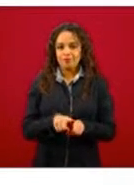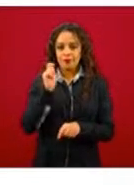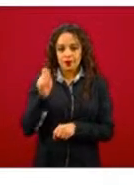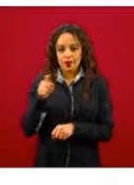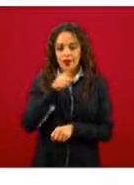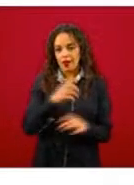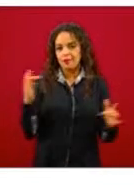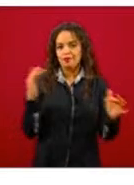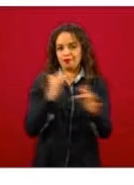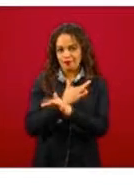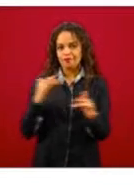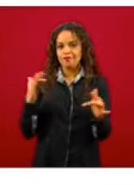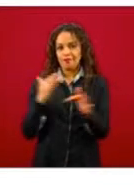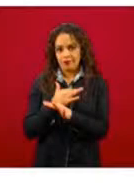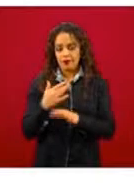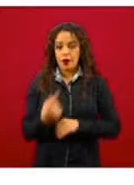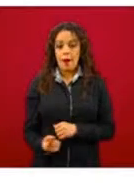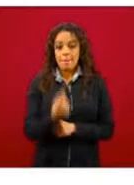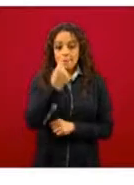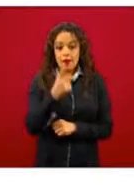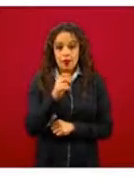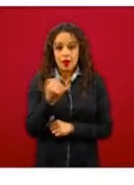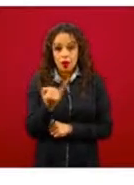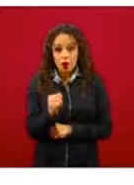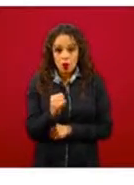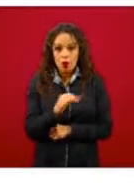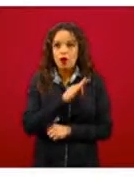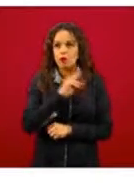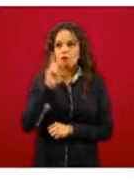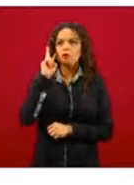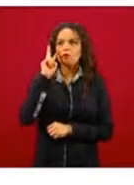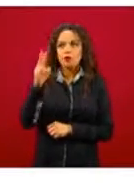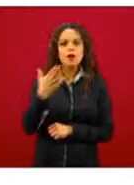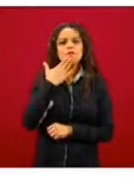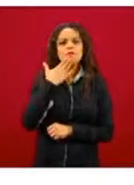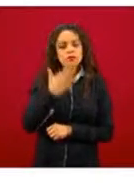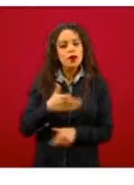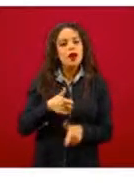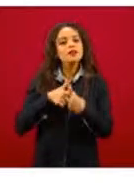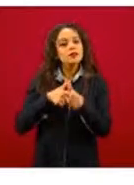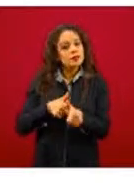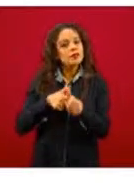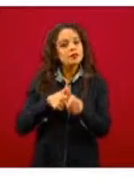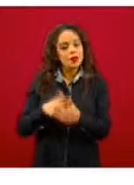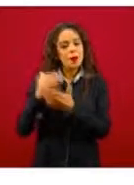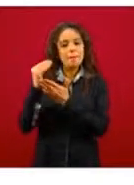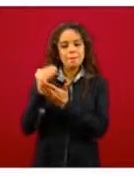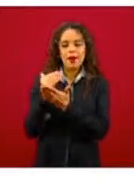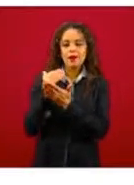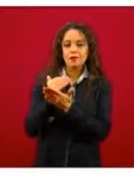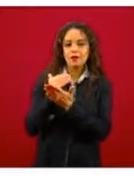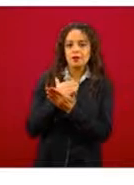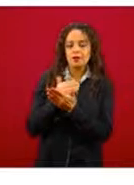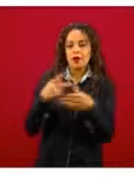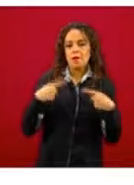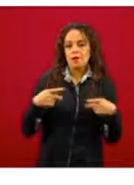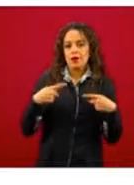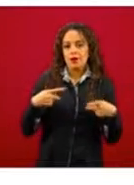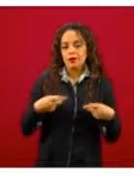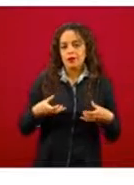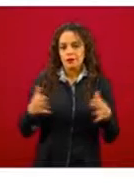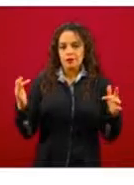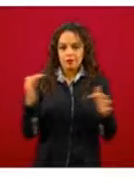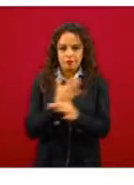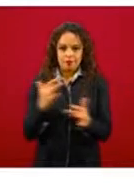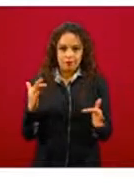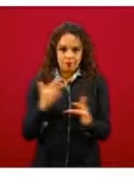important decrease in their mobility. And as of June 1st, you can appreciate how it